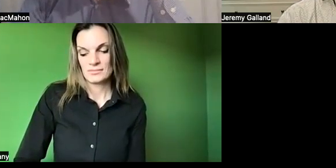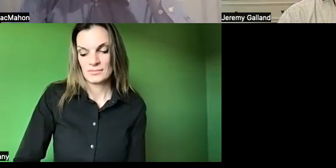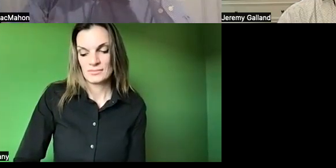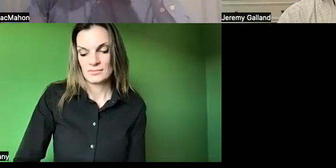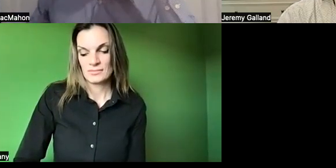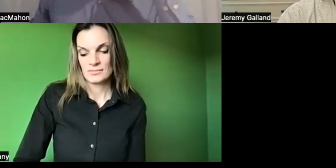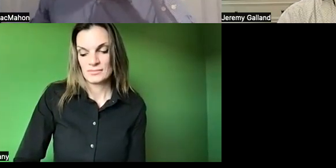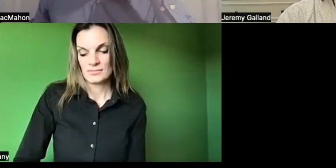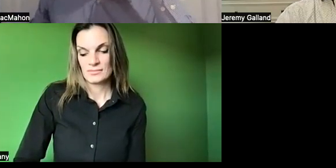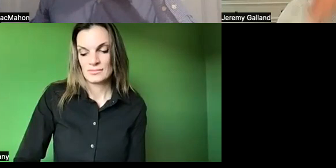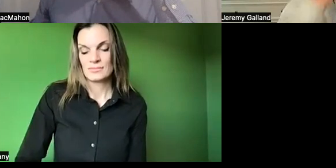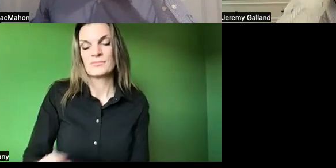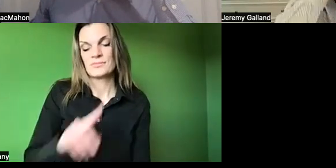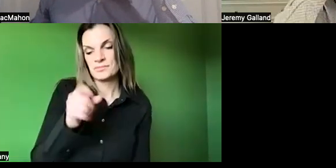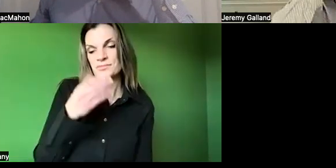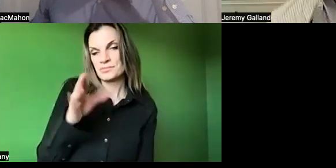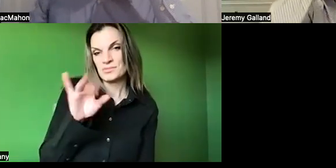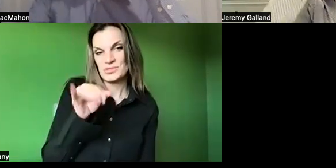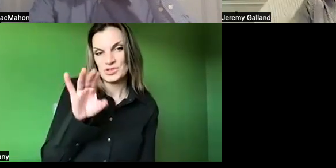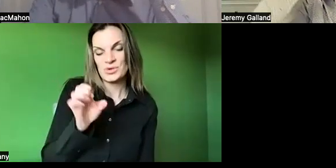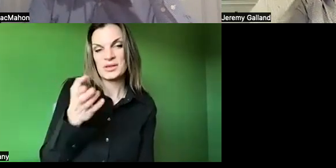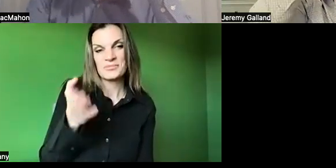This question starts with you, Jodie.